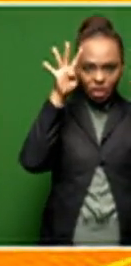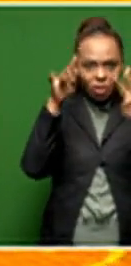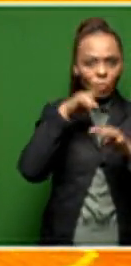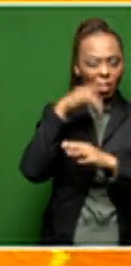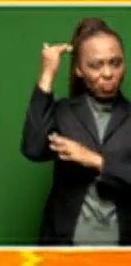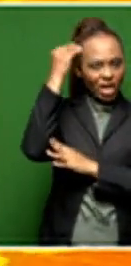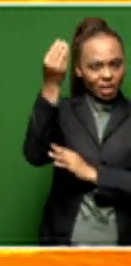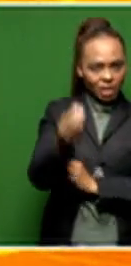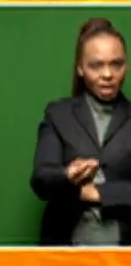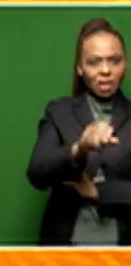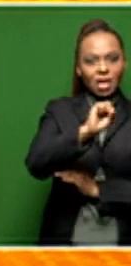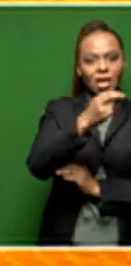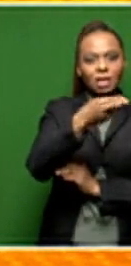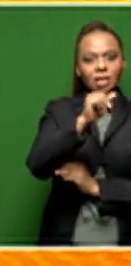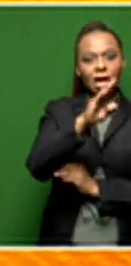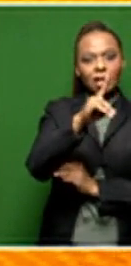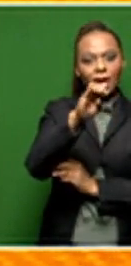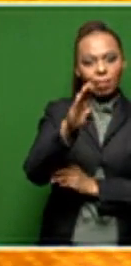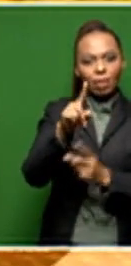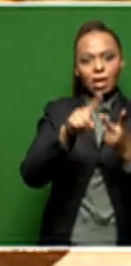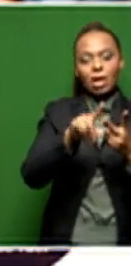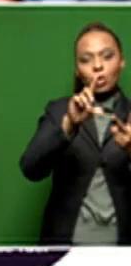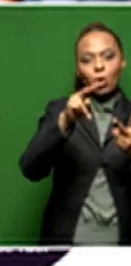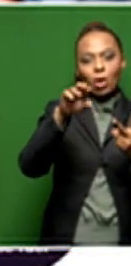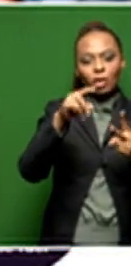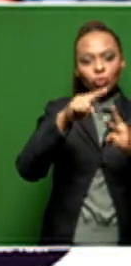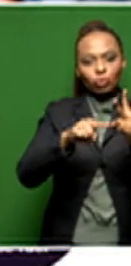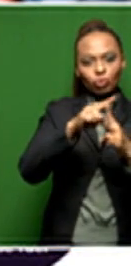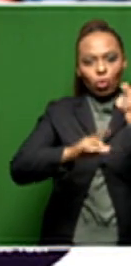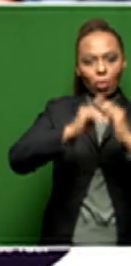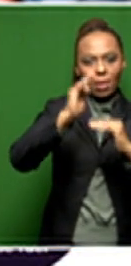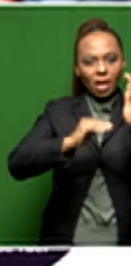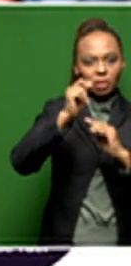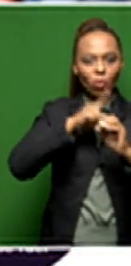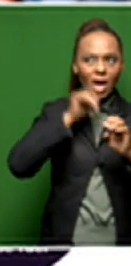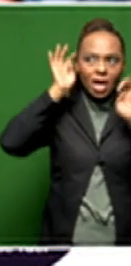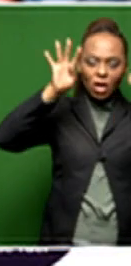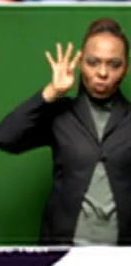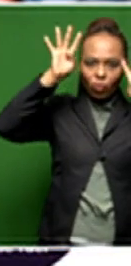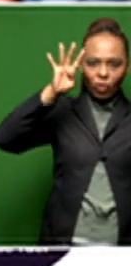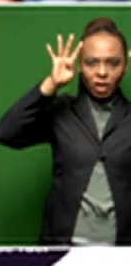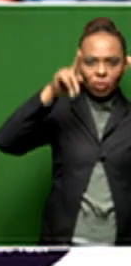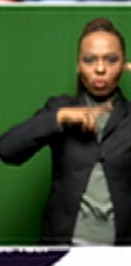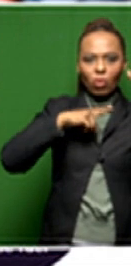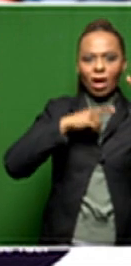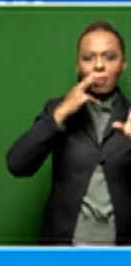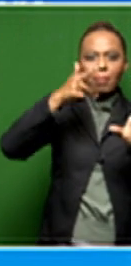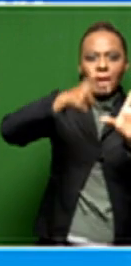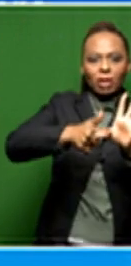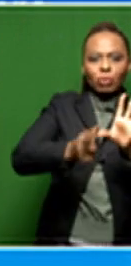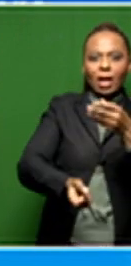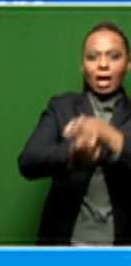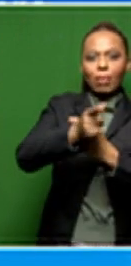Shabab Rahil and Nolan, and the two built it to try curb the problems of crime at petrol stations